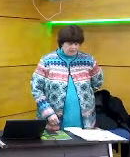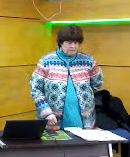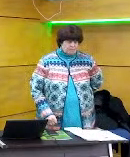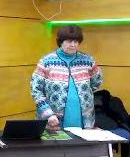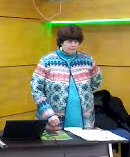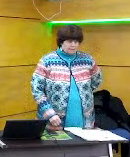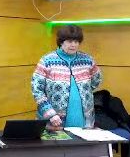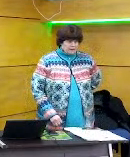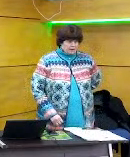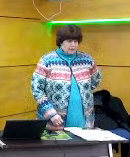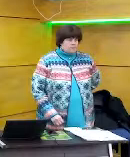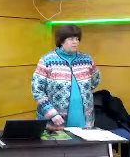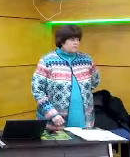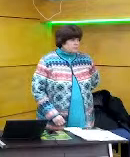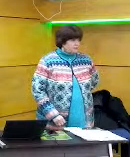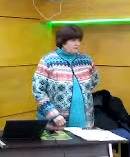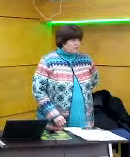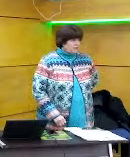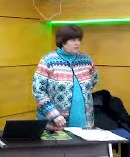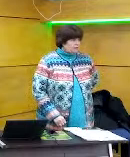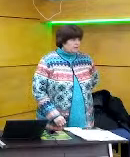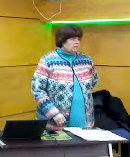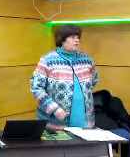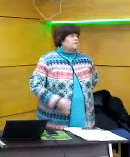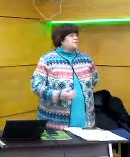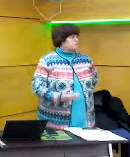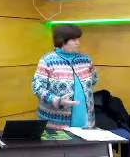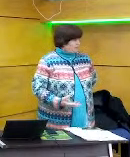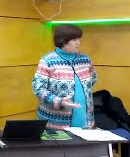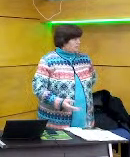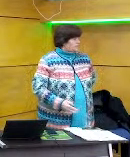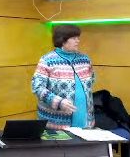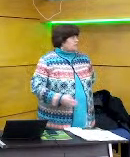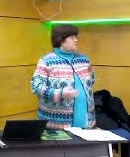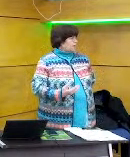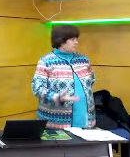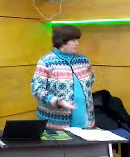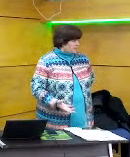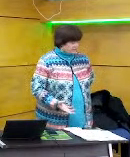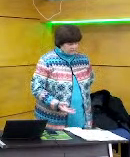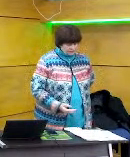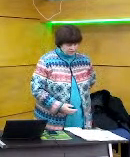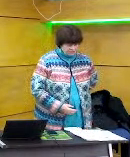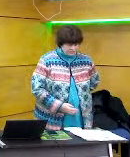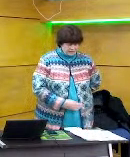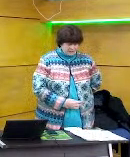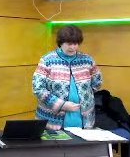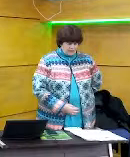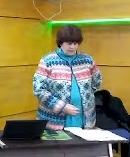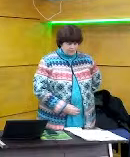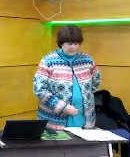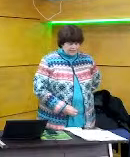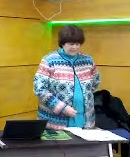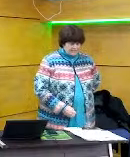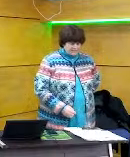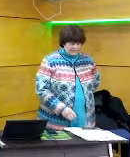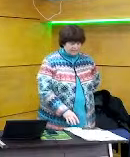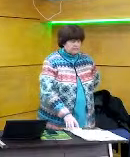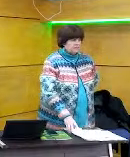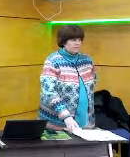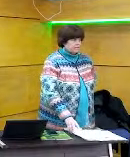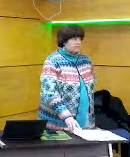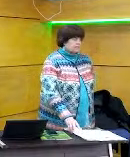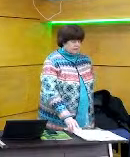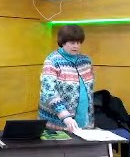development, the public speaking, the debate, the Model United Nations, this